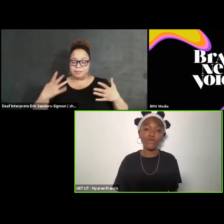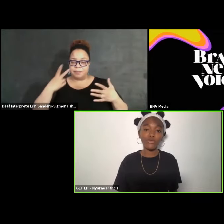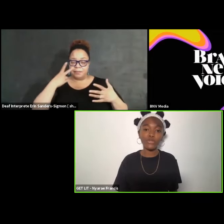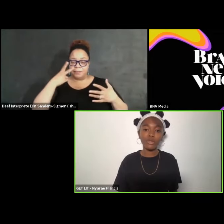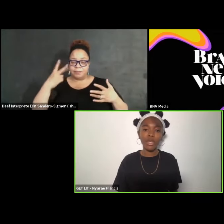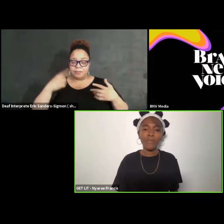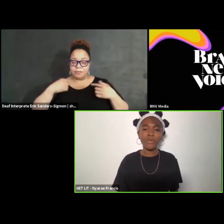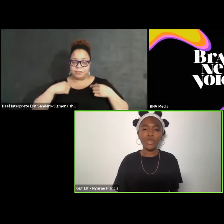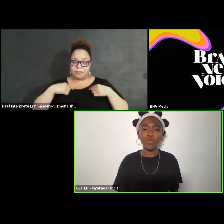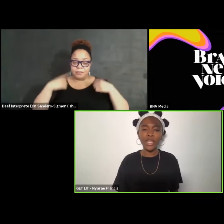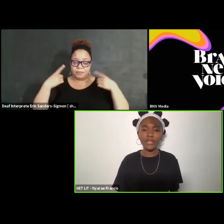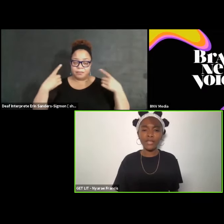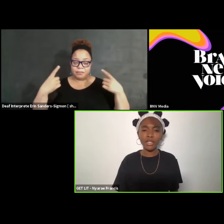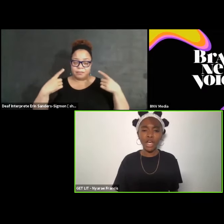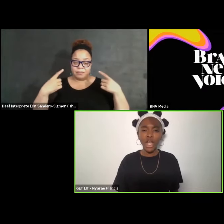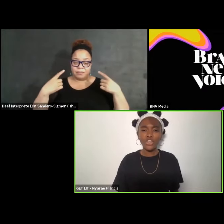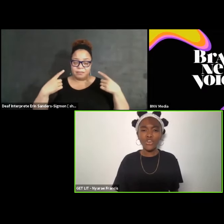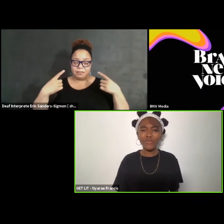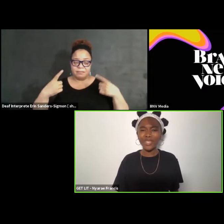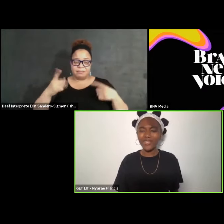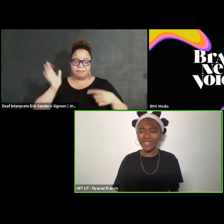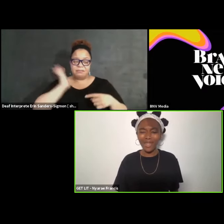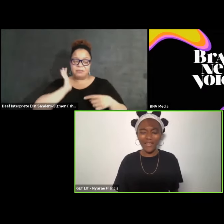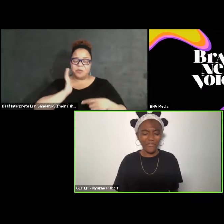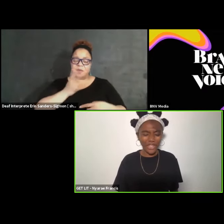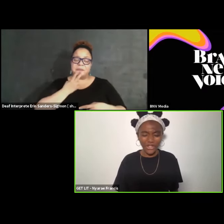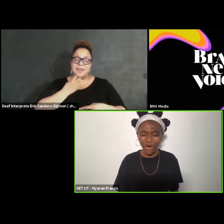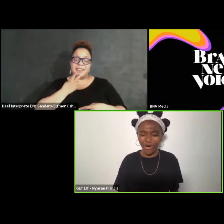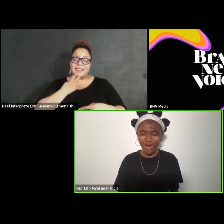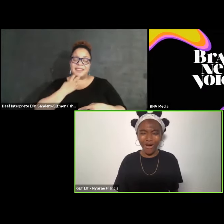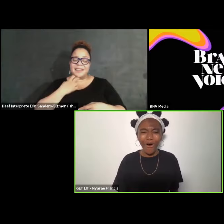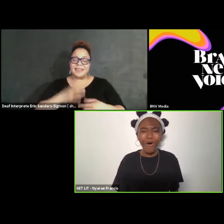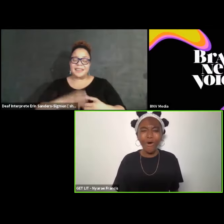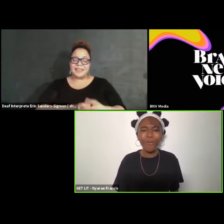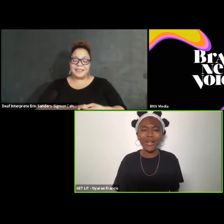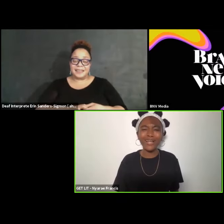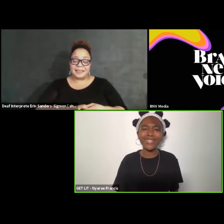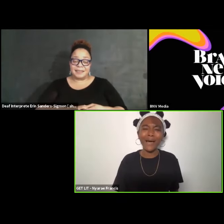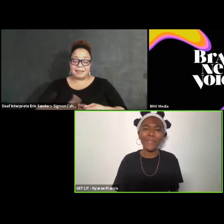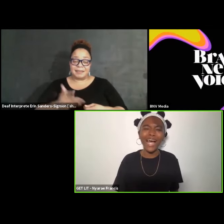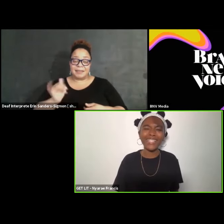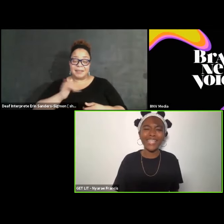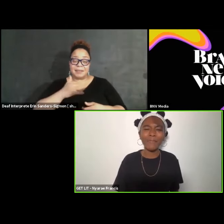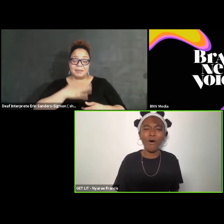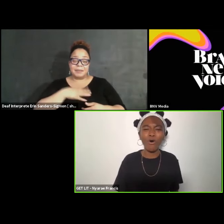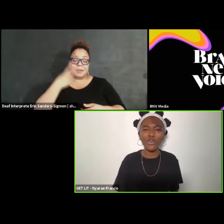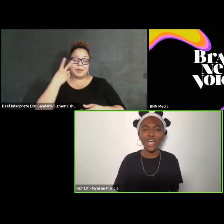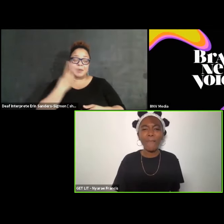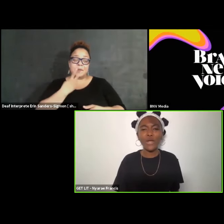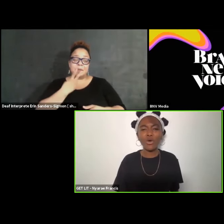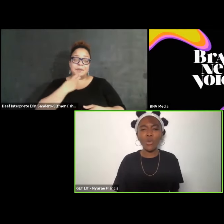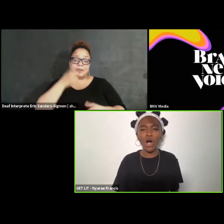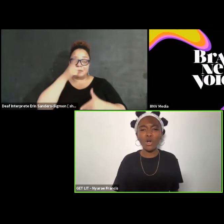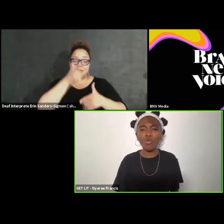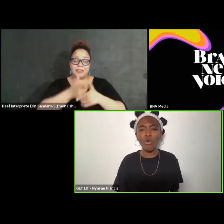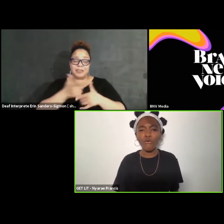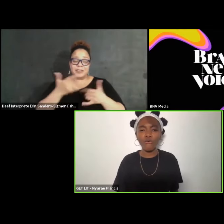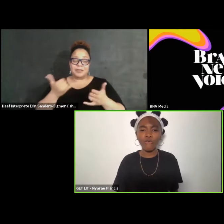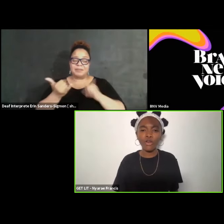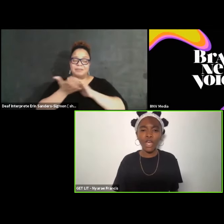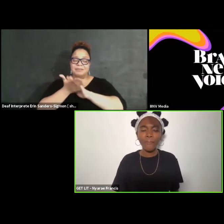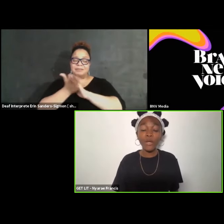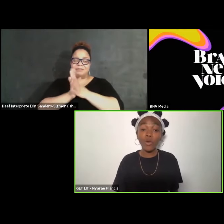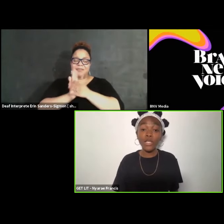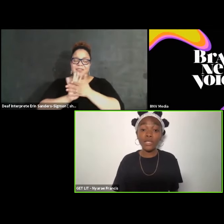pig brothers. But the wind turned them to this lifeless chalk. All because that plastic pawed metal lung